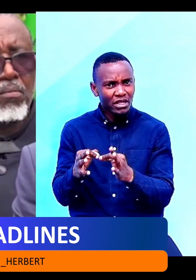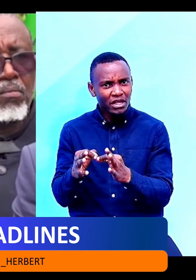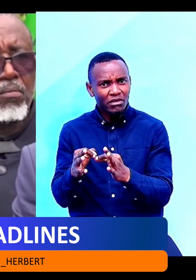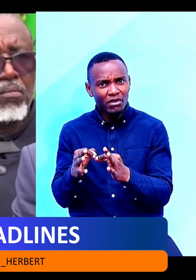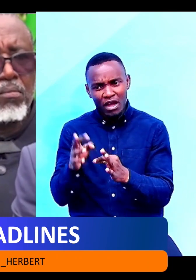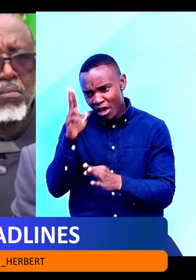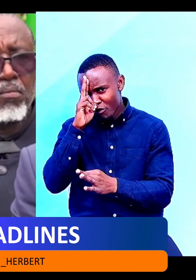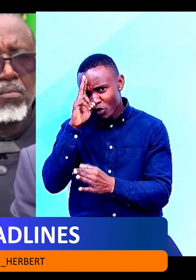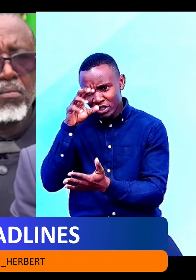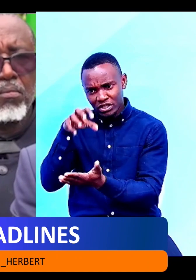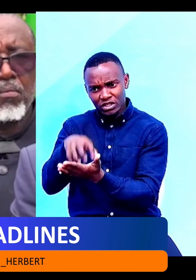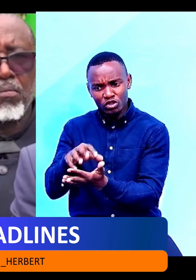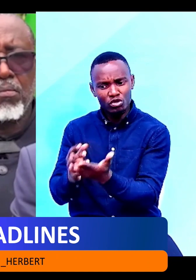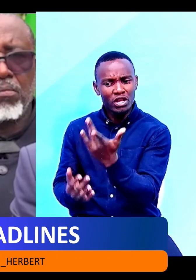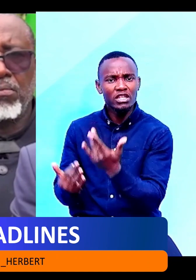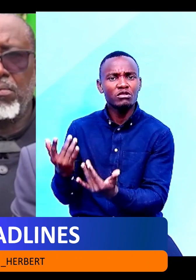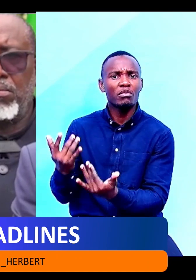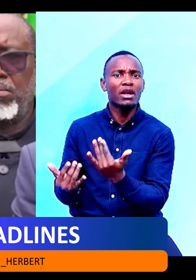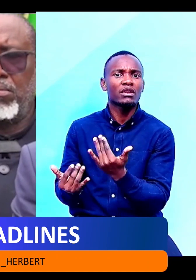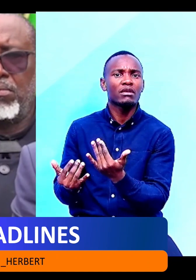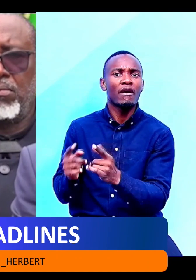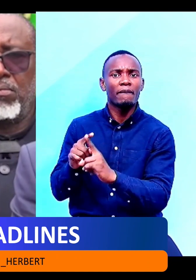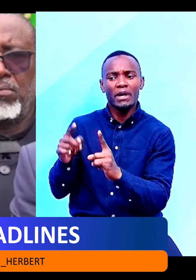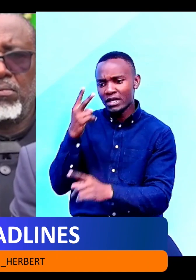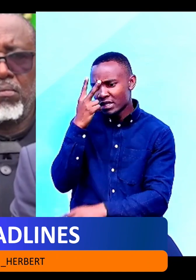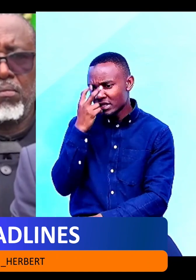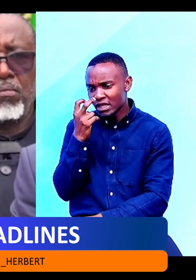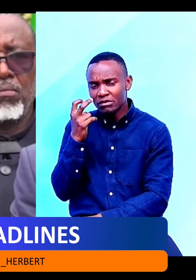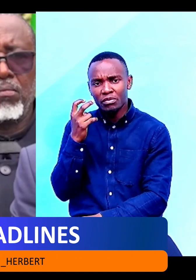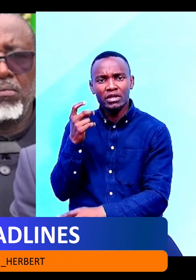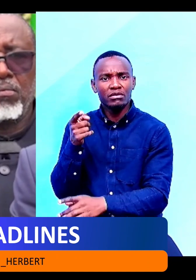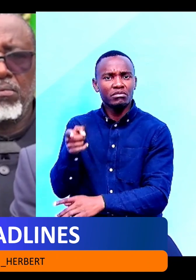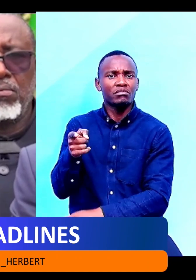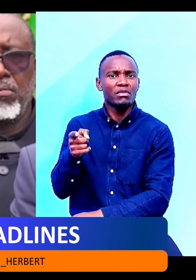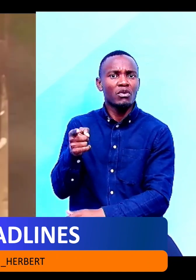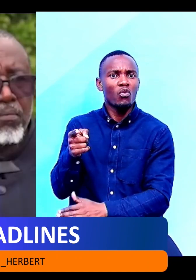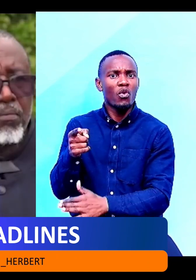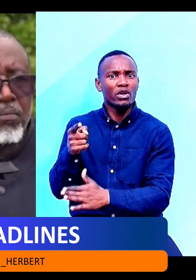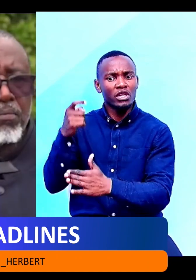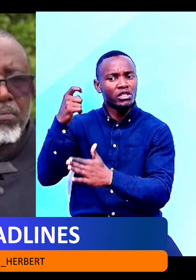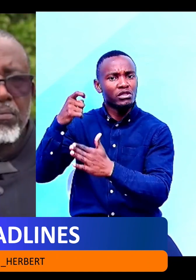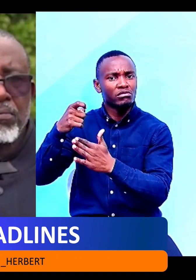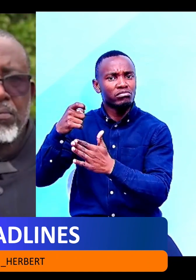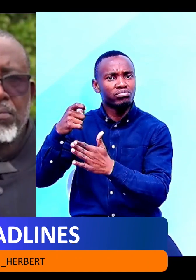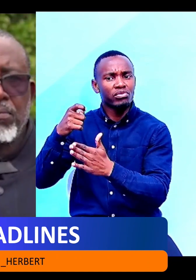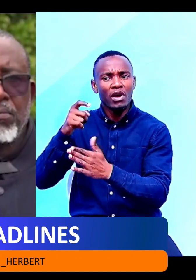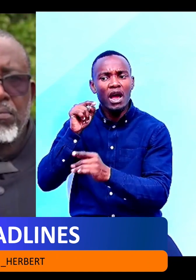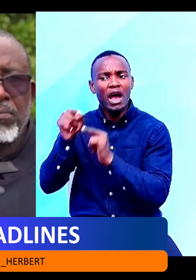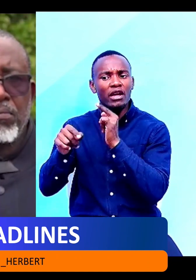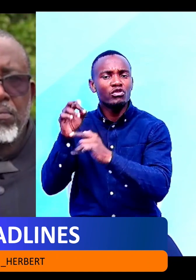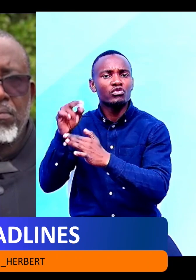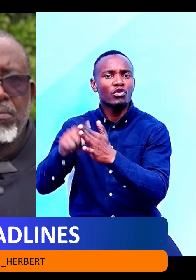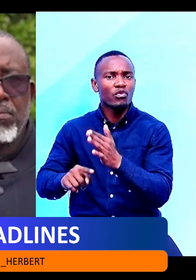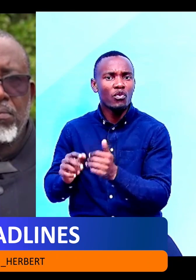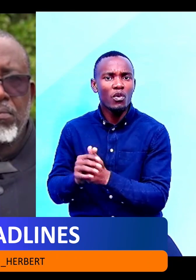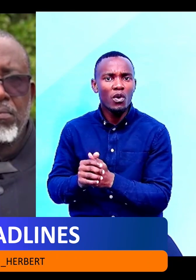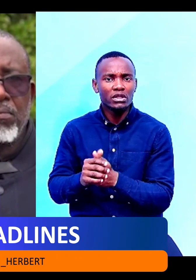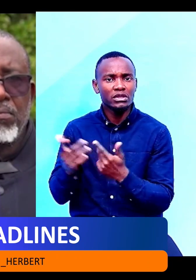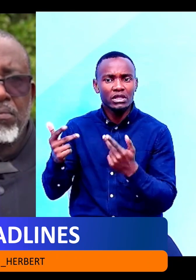Kiambu, suspects from the Kikuyu Nation are charged with terrorism charges. Killer squad of 101